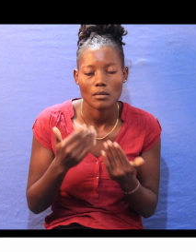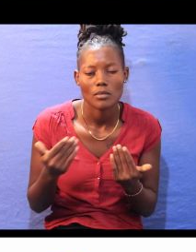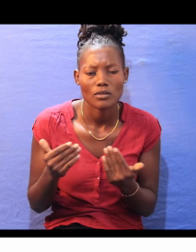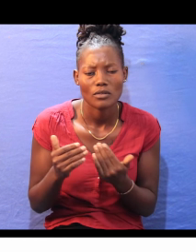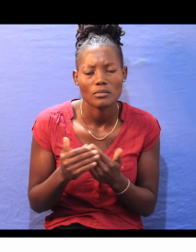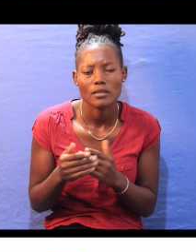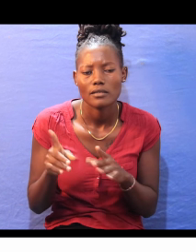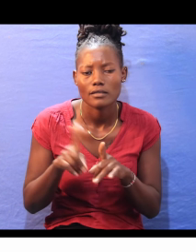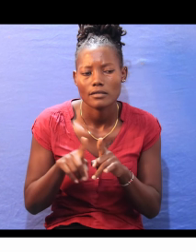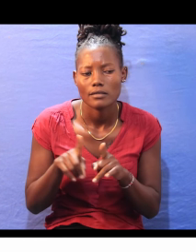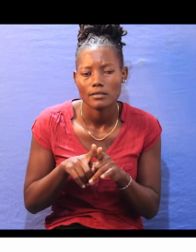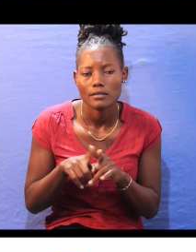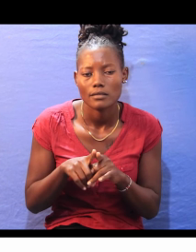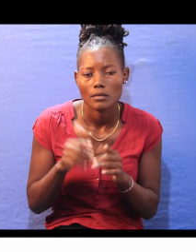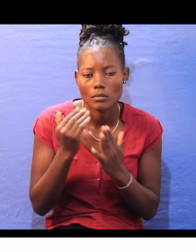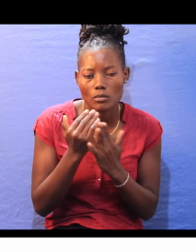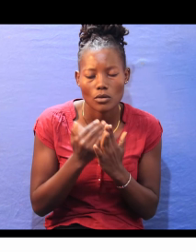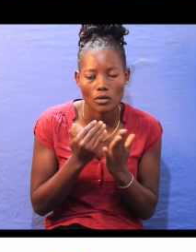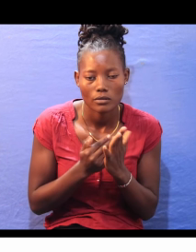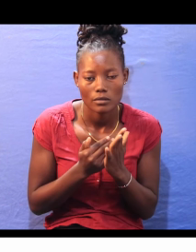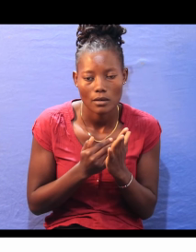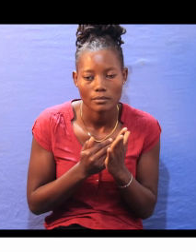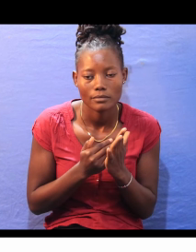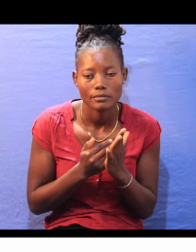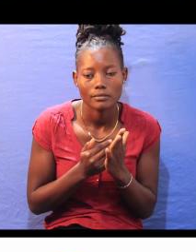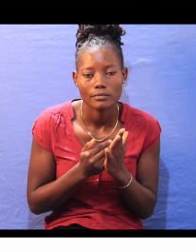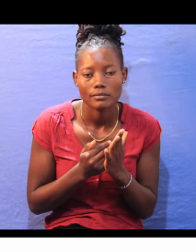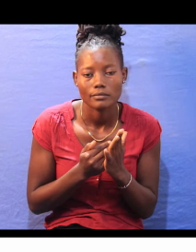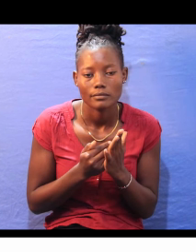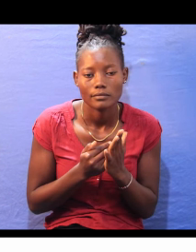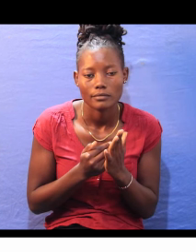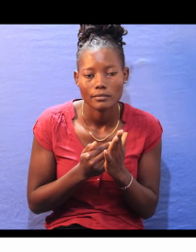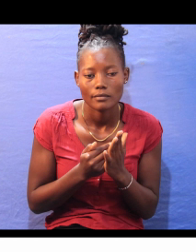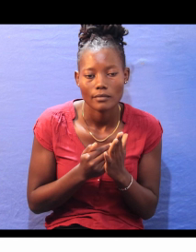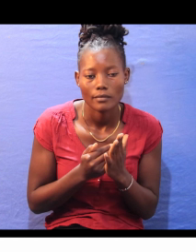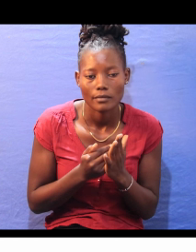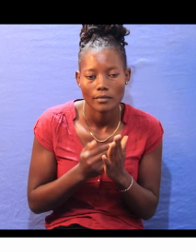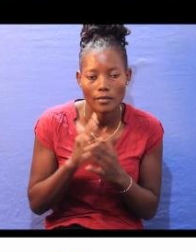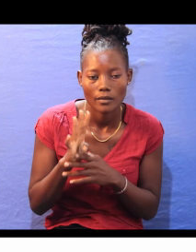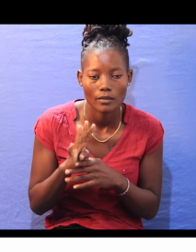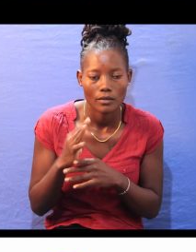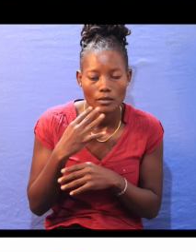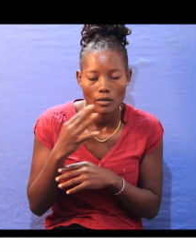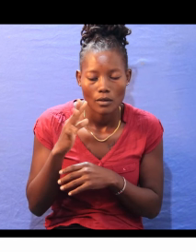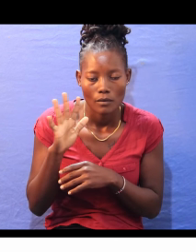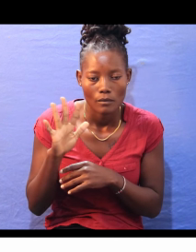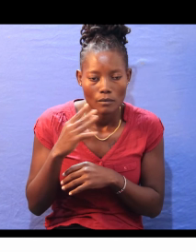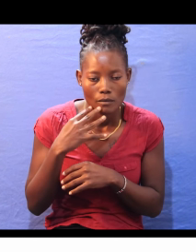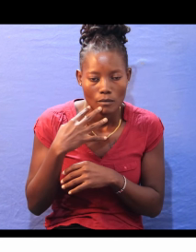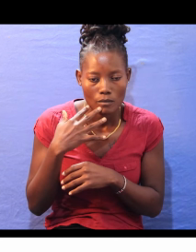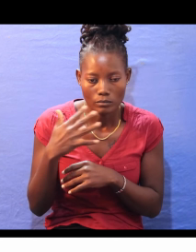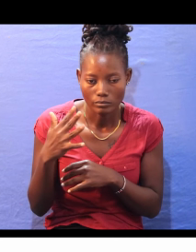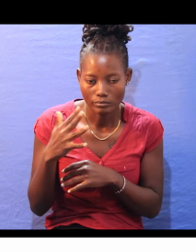a computer app or a computer program, and those can be had for about $400 or $500 US,